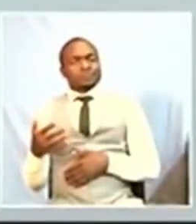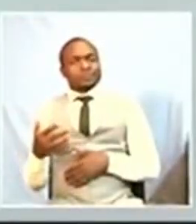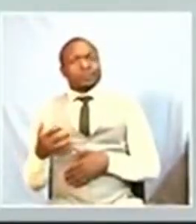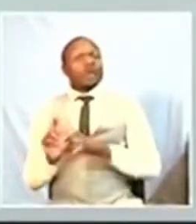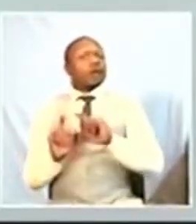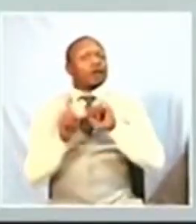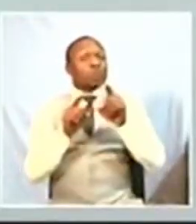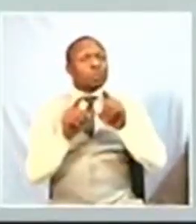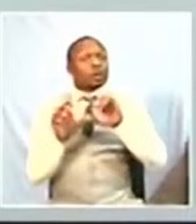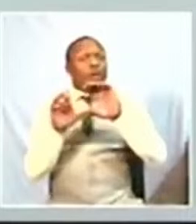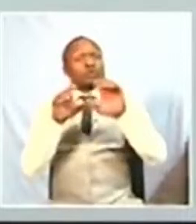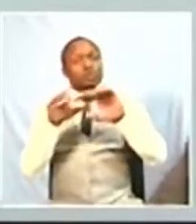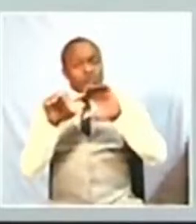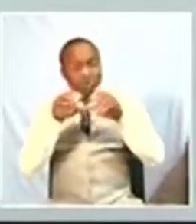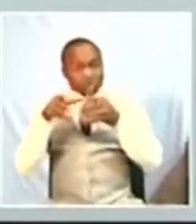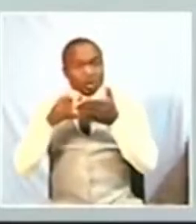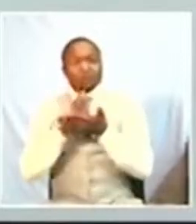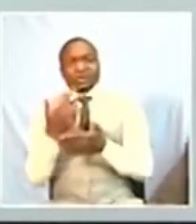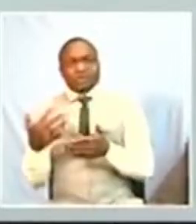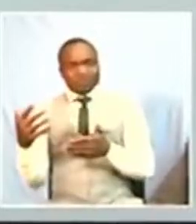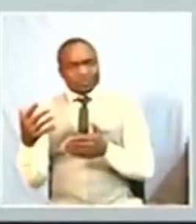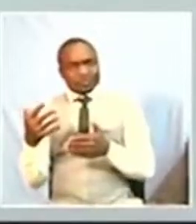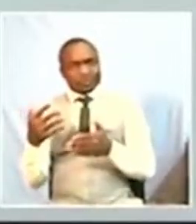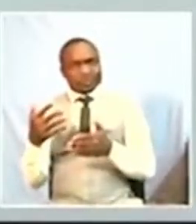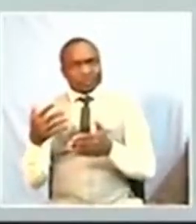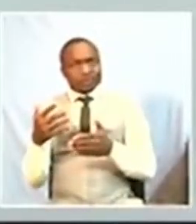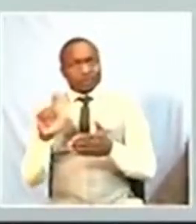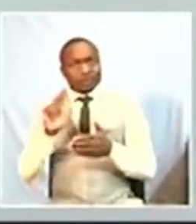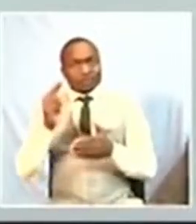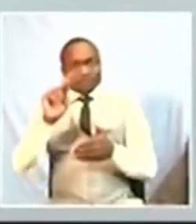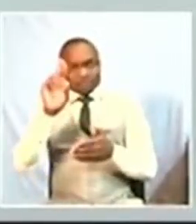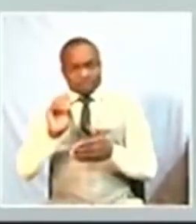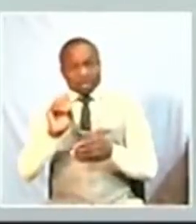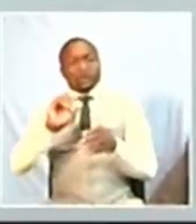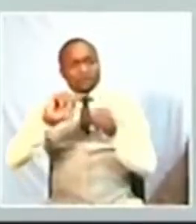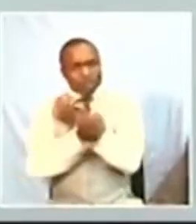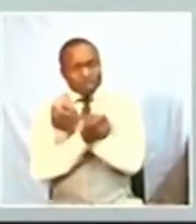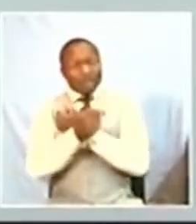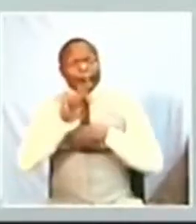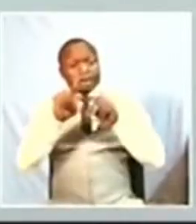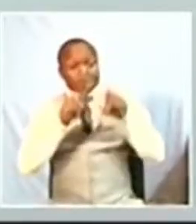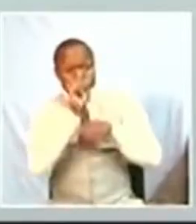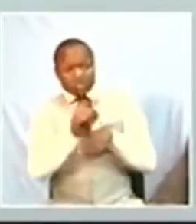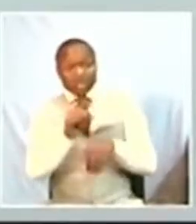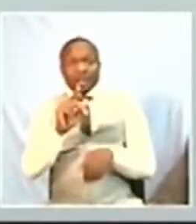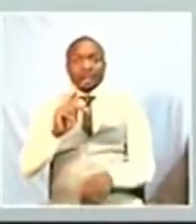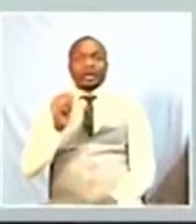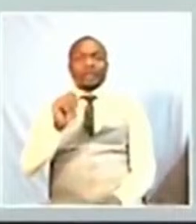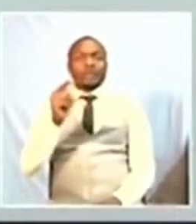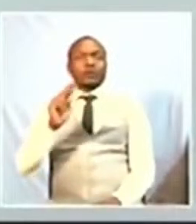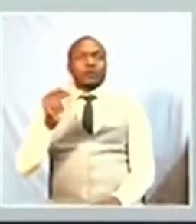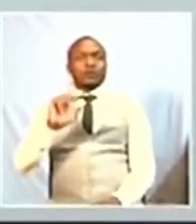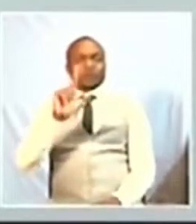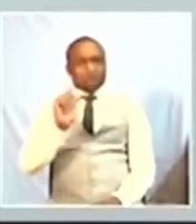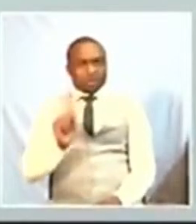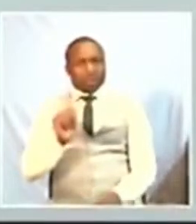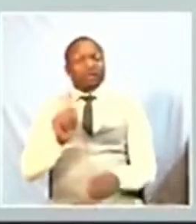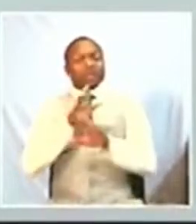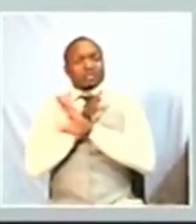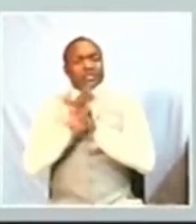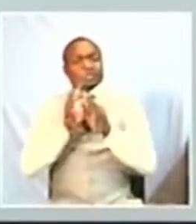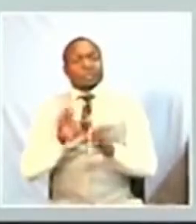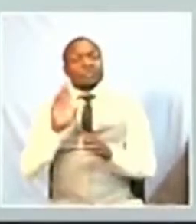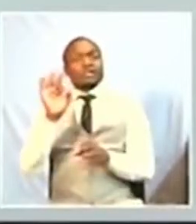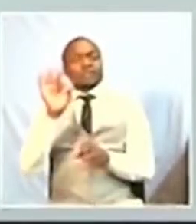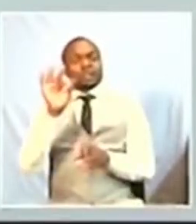Go and do the correct things for LUANO to change. Those people out there in Kateula, they are Zambians. From 1964, they